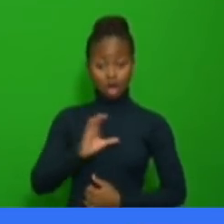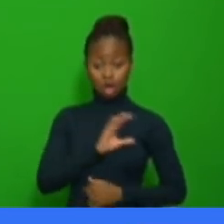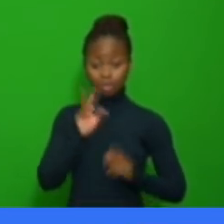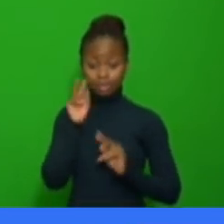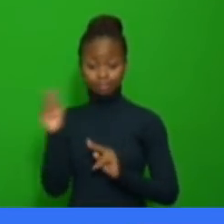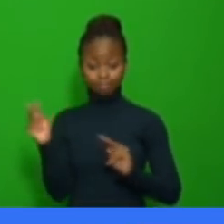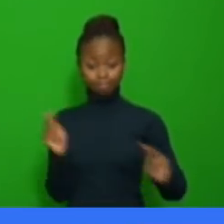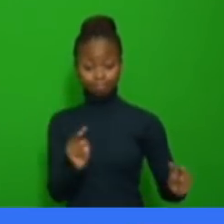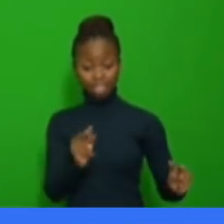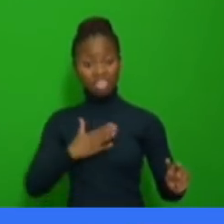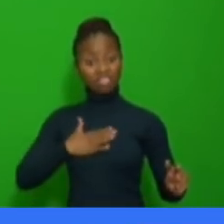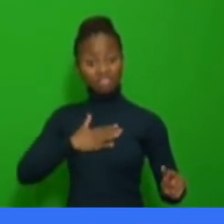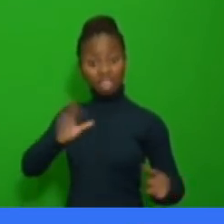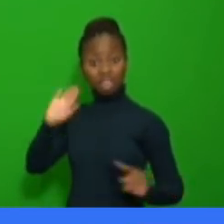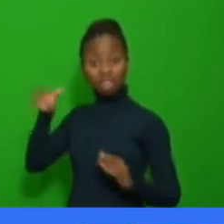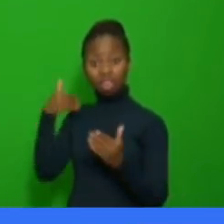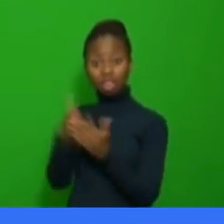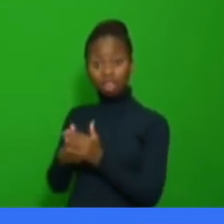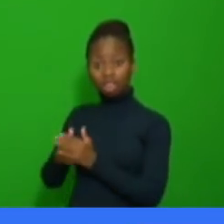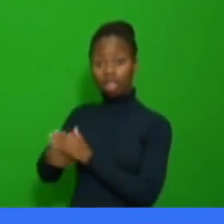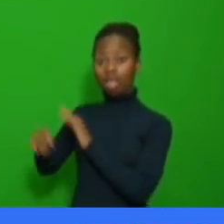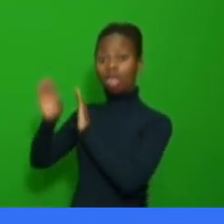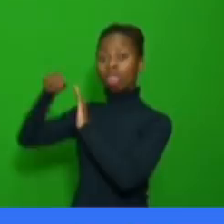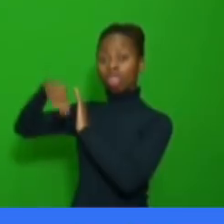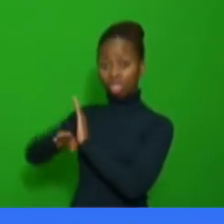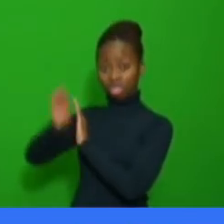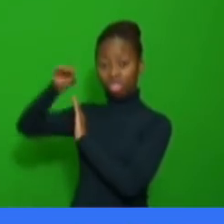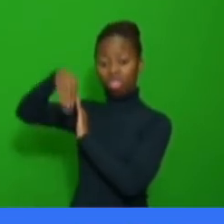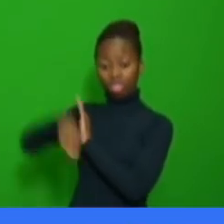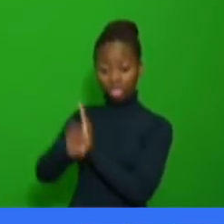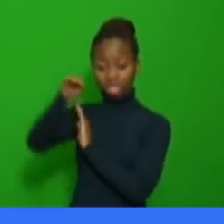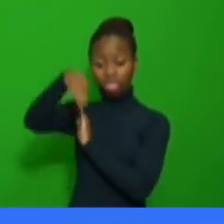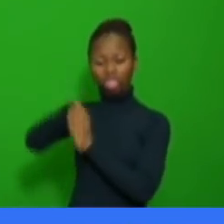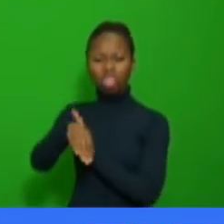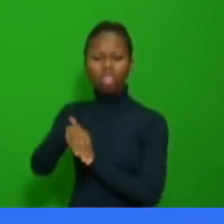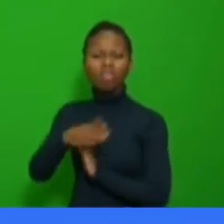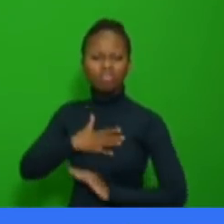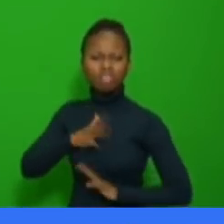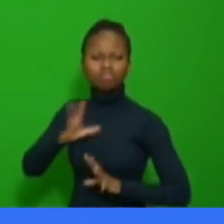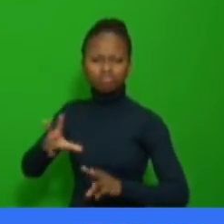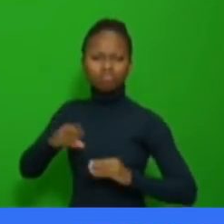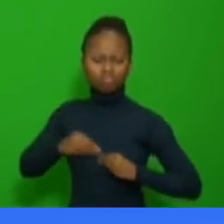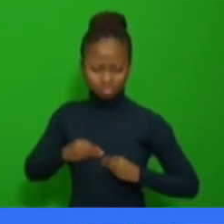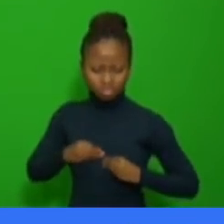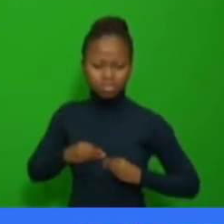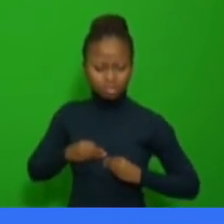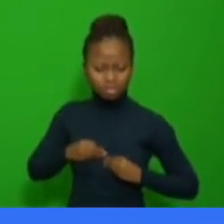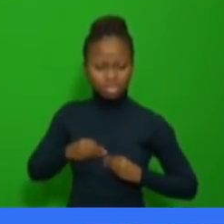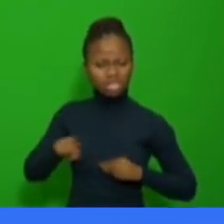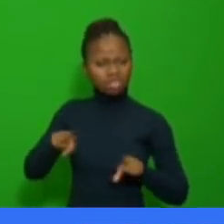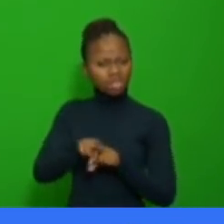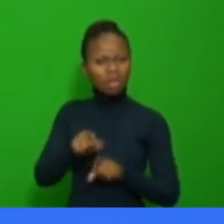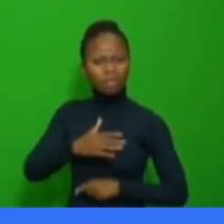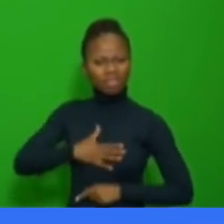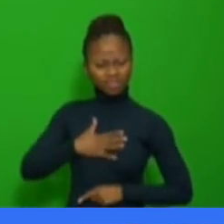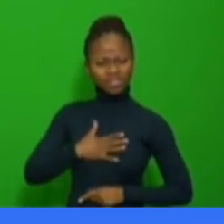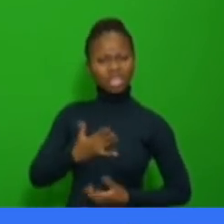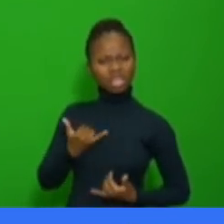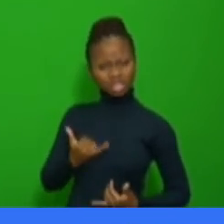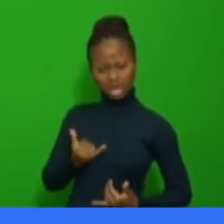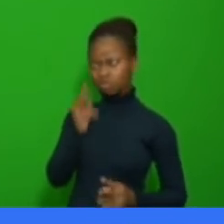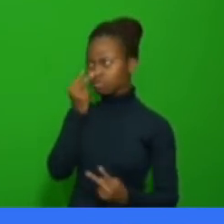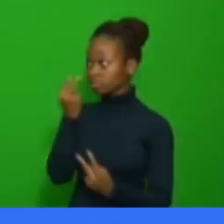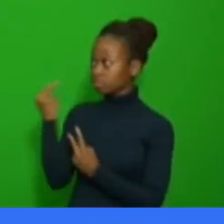welcomes the continued downward trend in recent inflation outcomes and the moderation in inflation